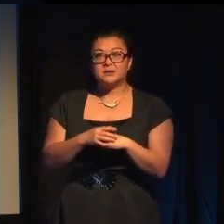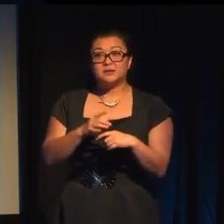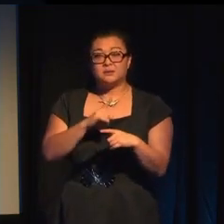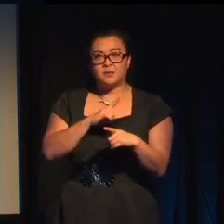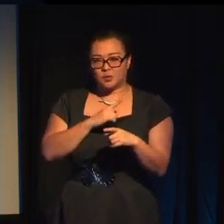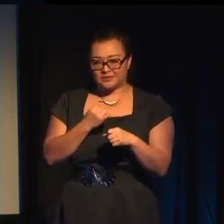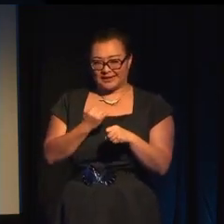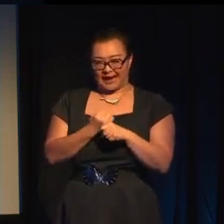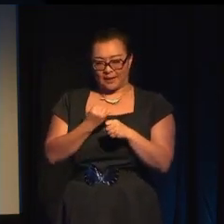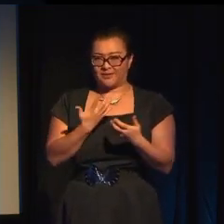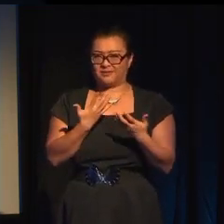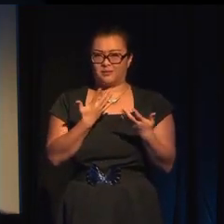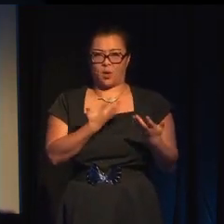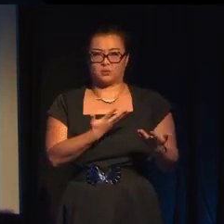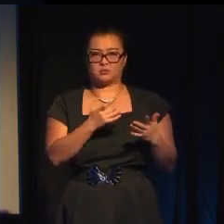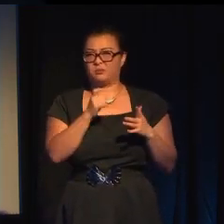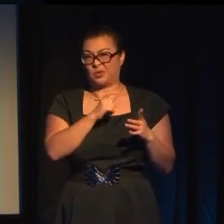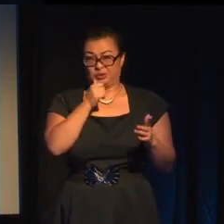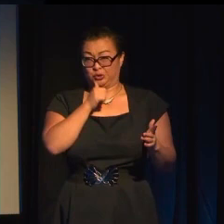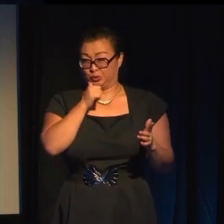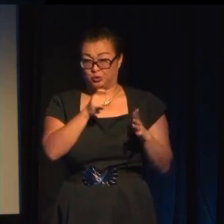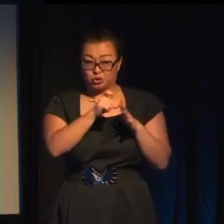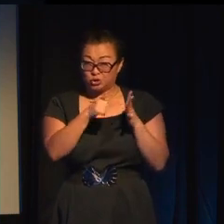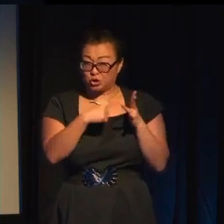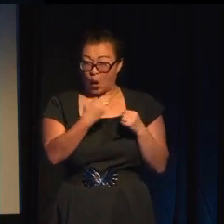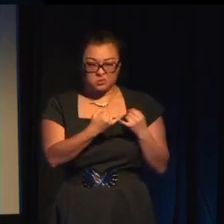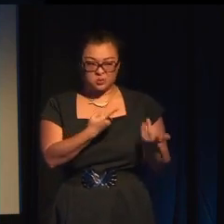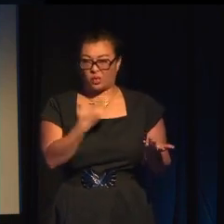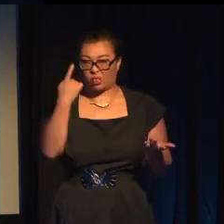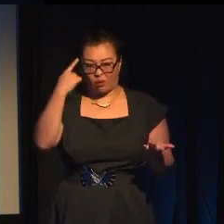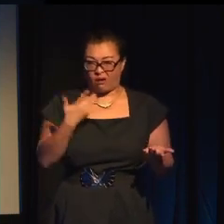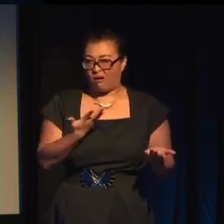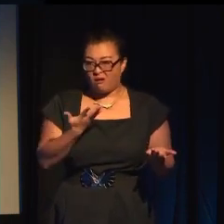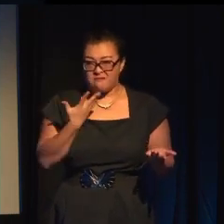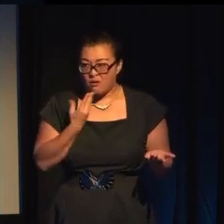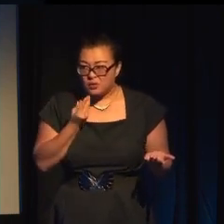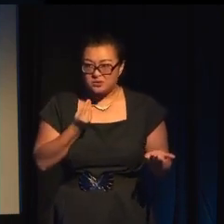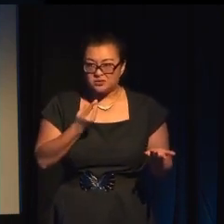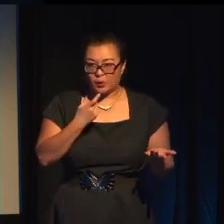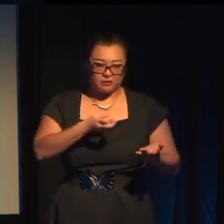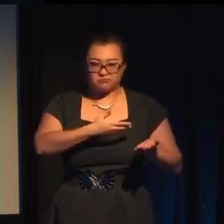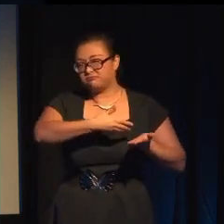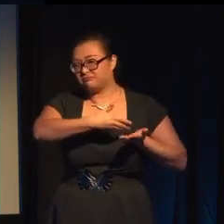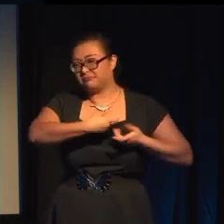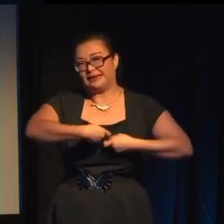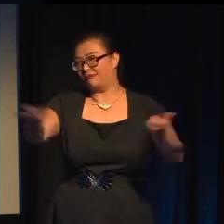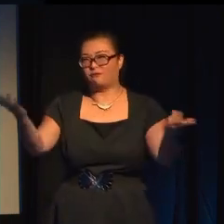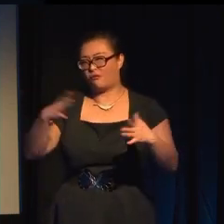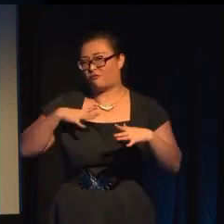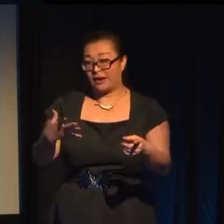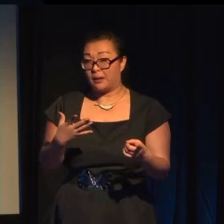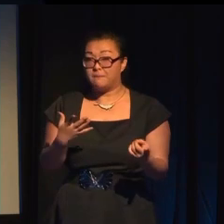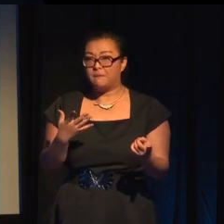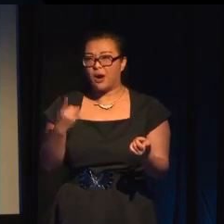decided that we'd give it away for free, which kind of was just a knee-jerk reaction, but actually was brilliant